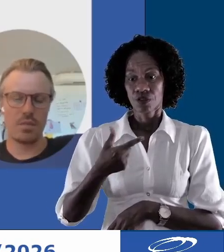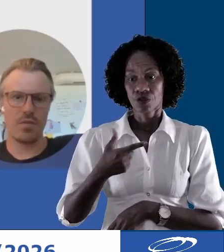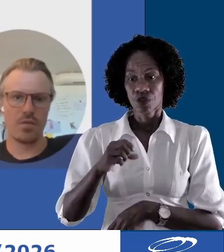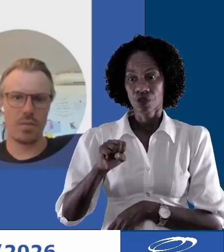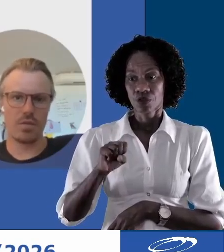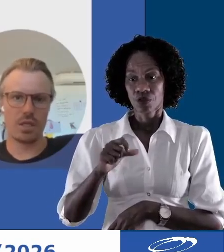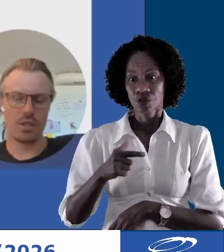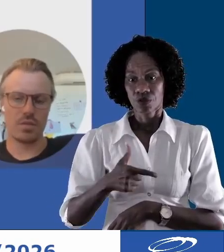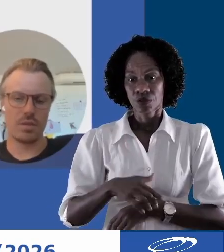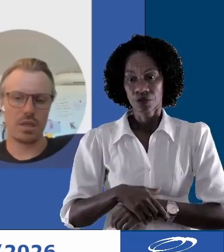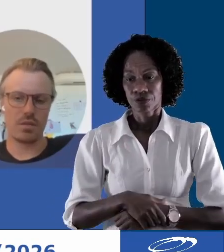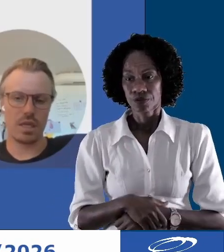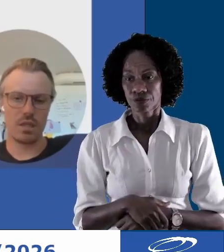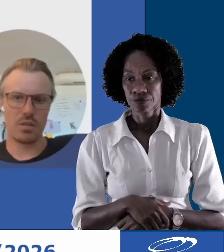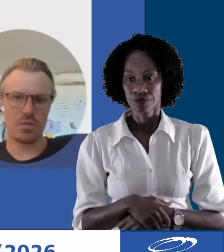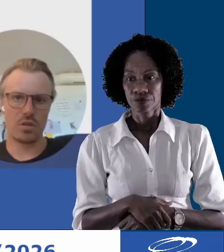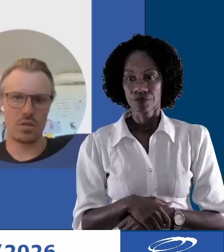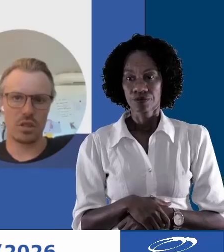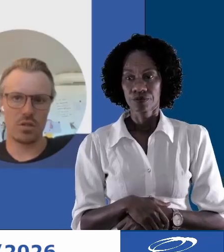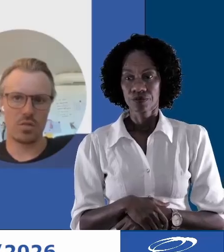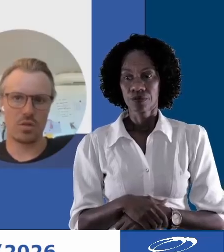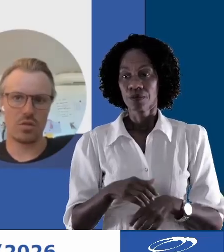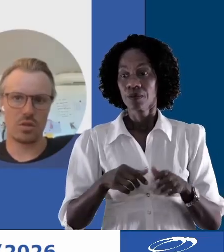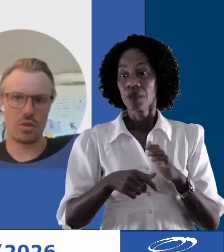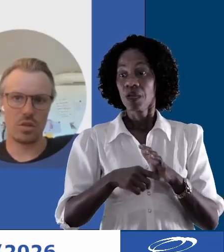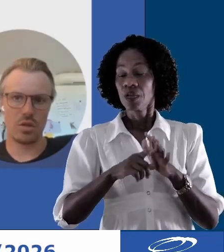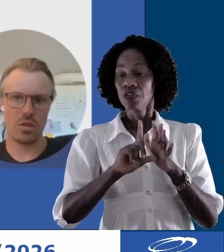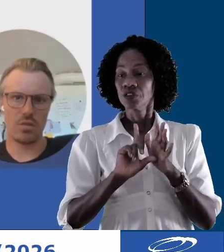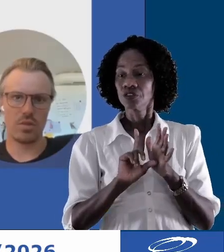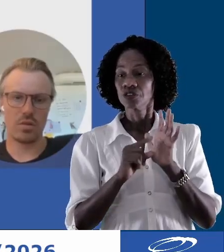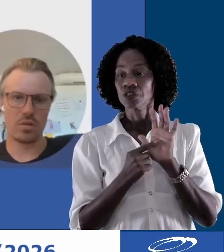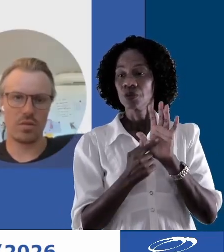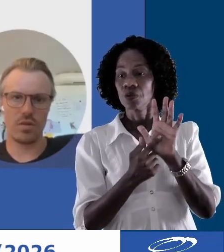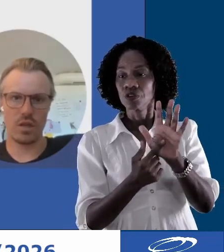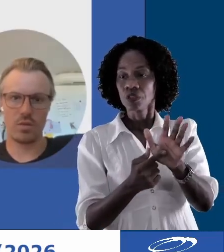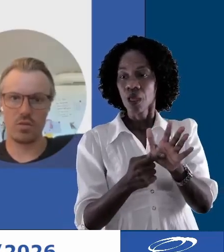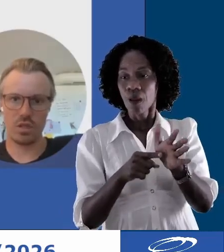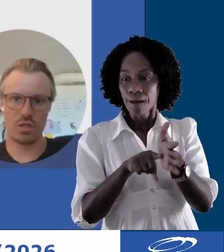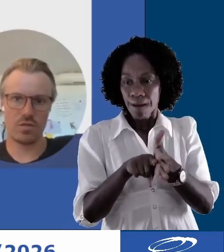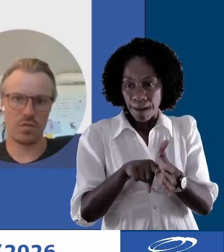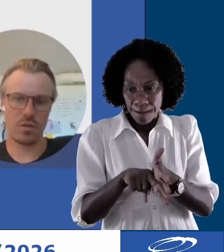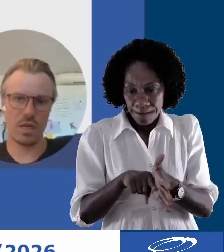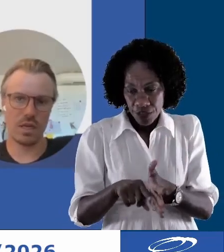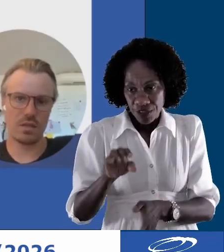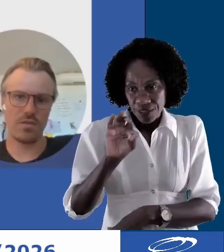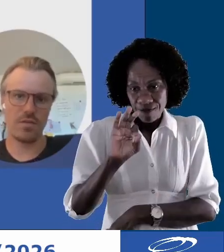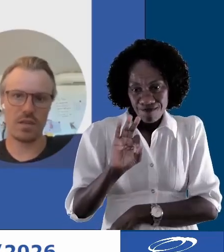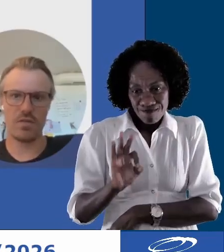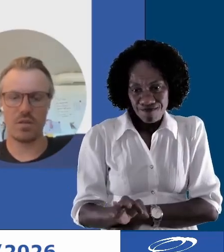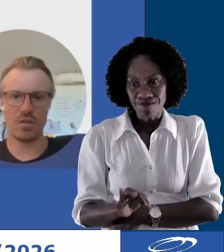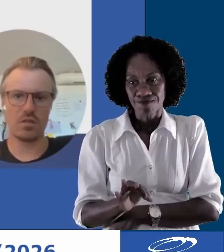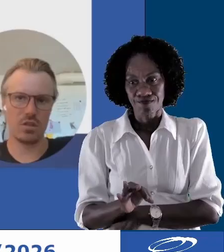And before I present some microdialysis results, I also want to touch on the importance of the administration's form and its